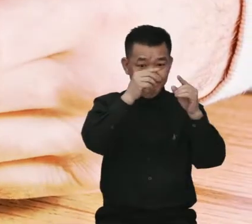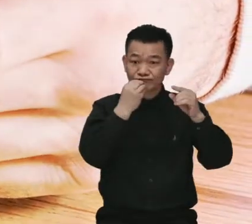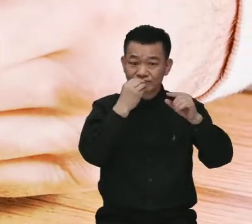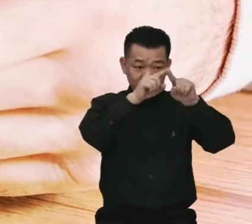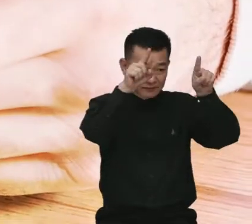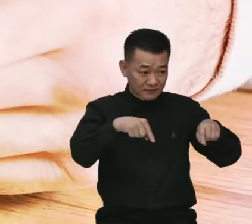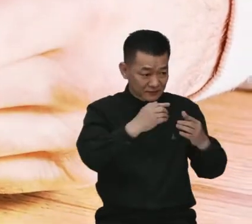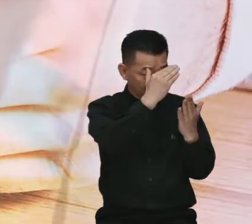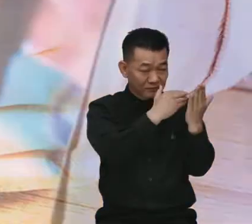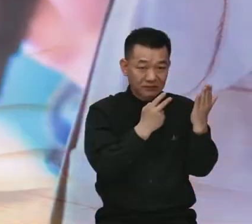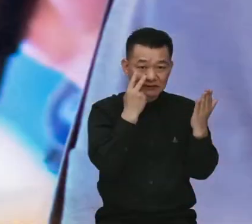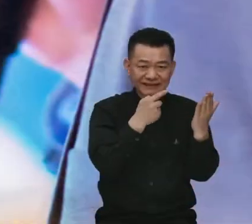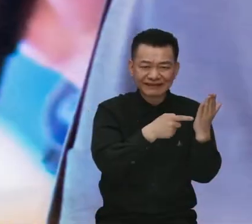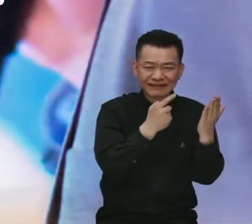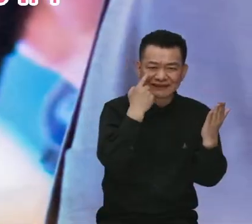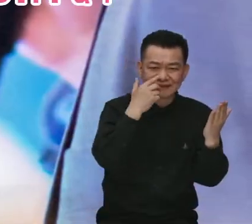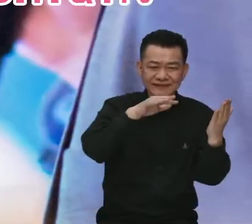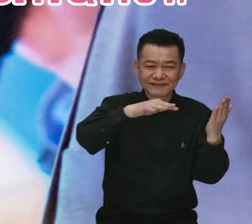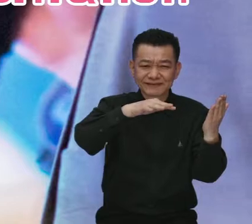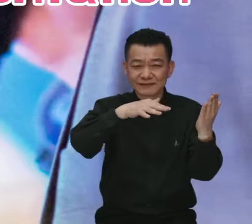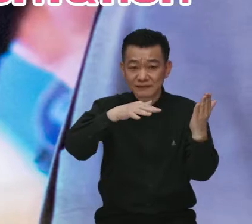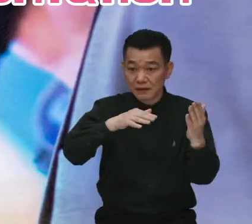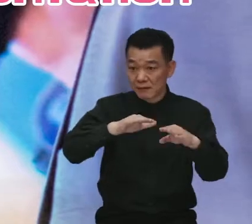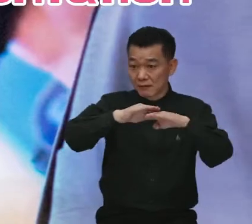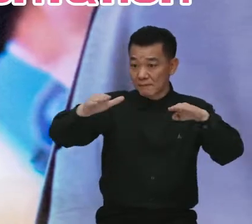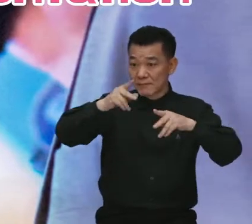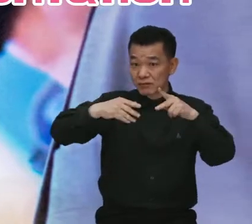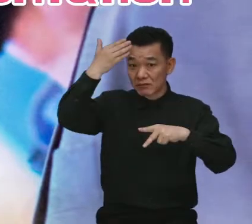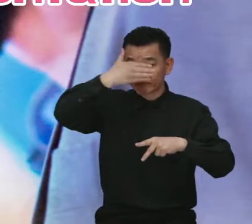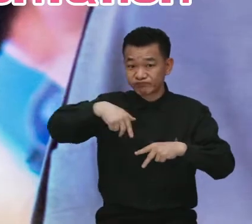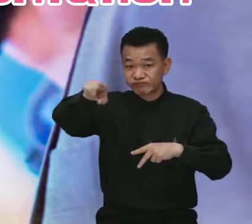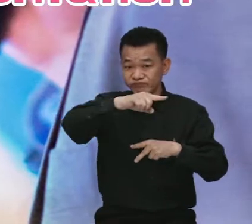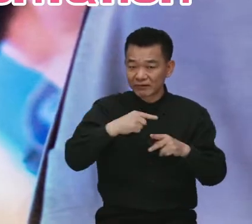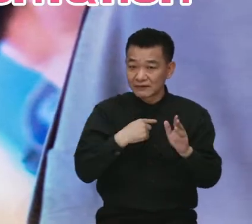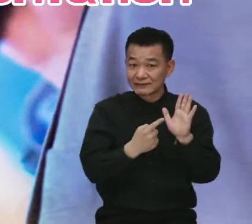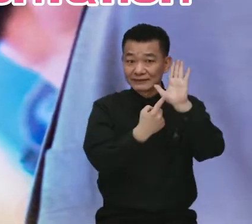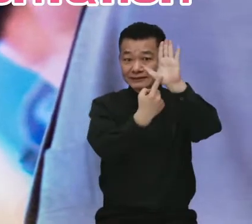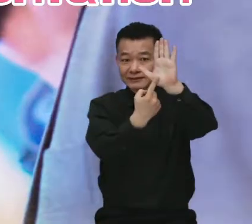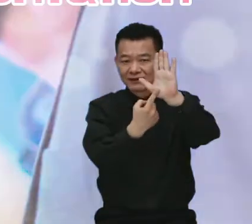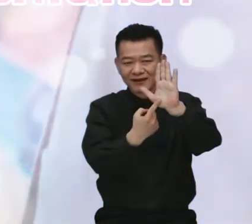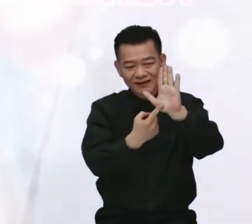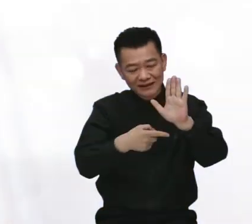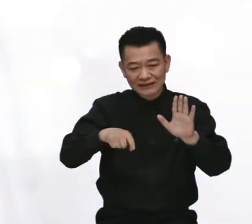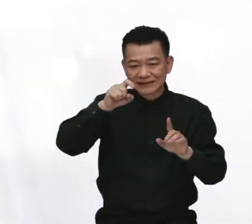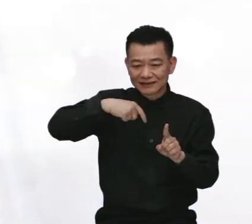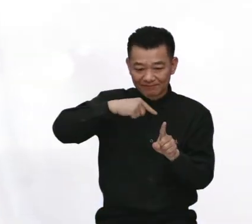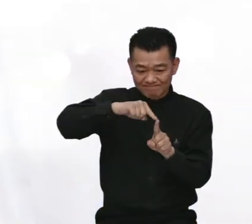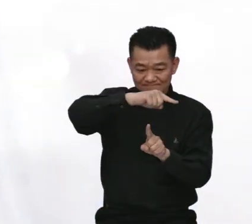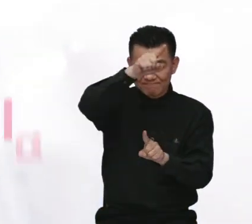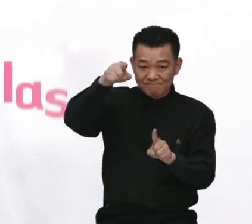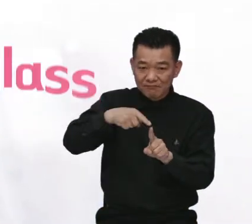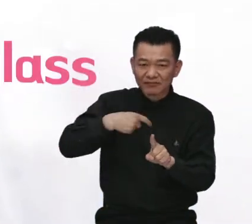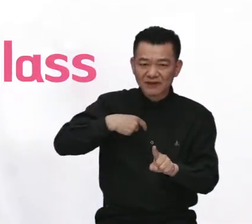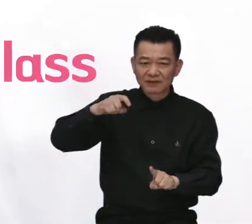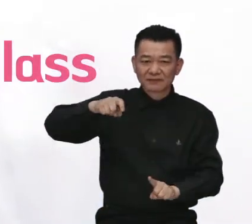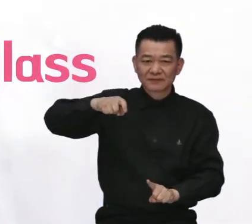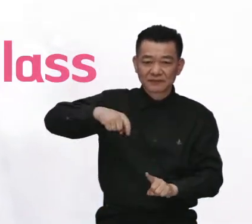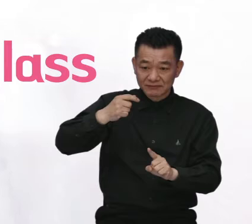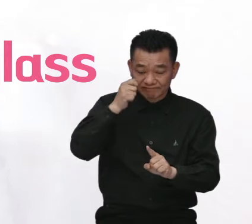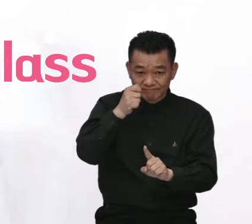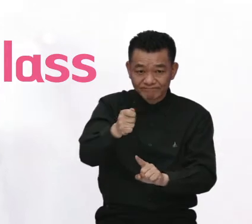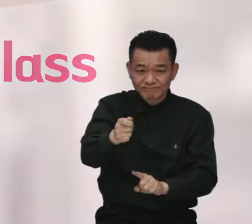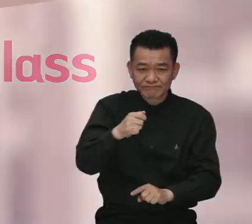Look at the menu at a restaurant or do a presentation in front of a group of people. I need a magnifying